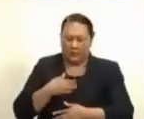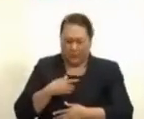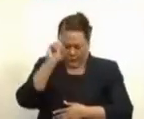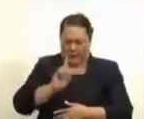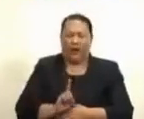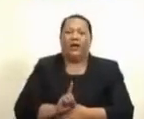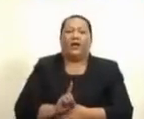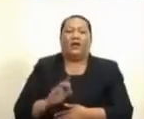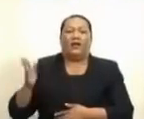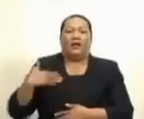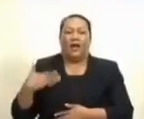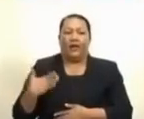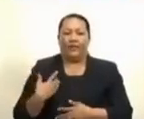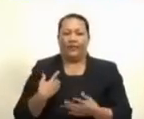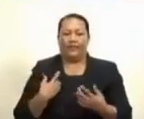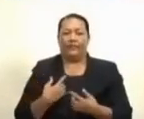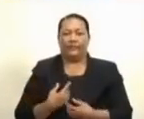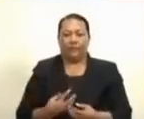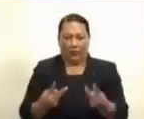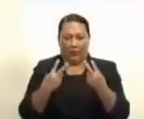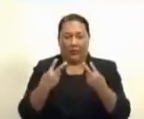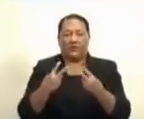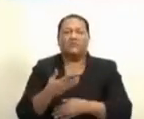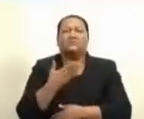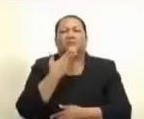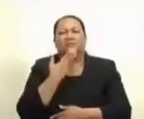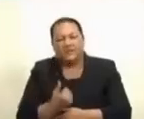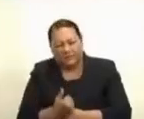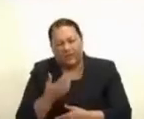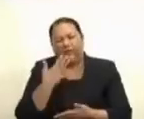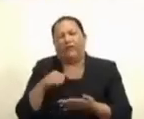stream. Please forgive us.